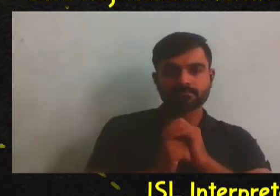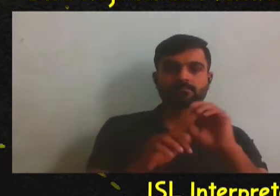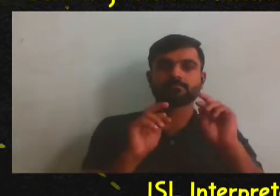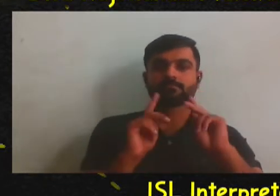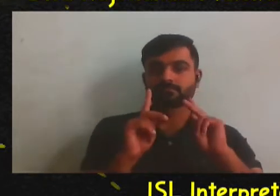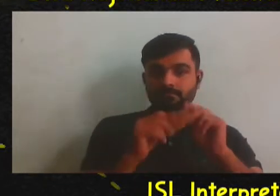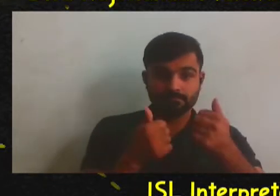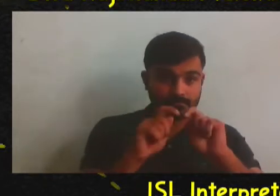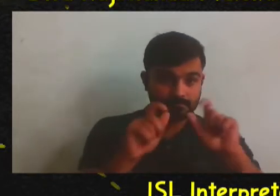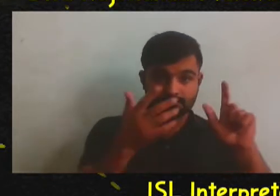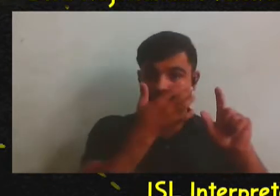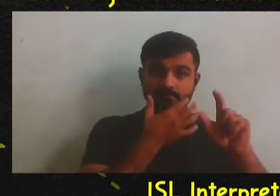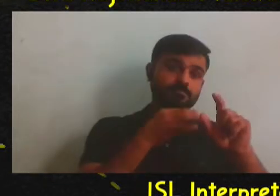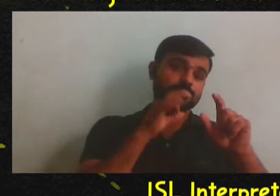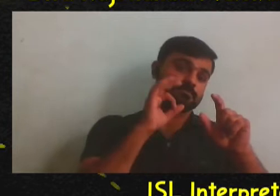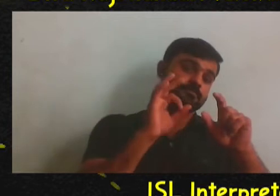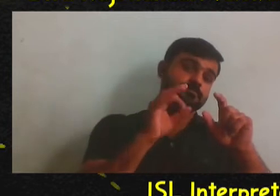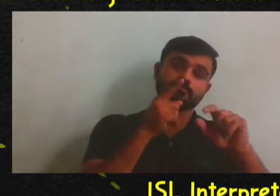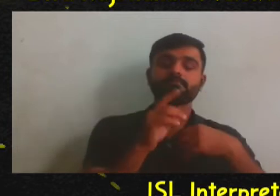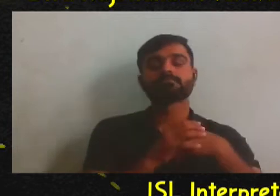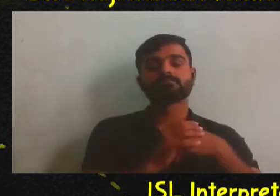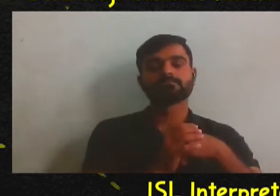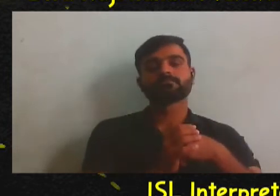think it's the one before this.